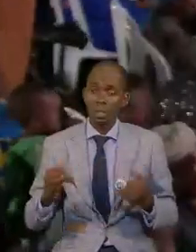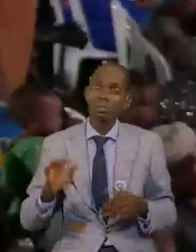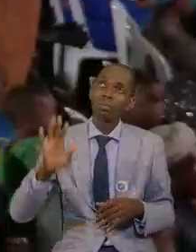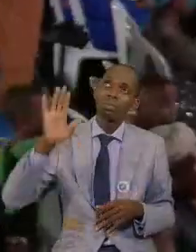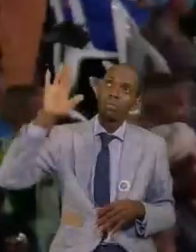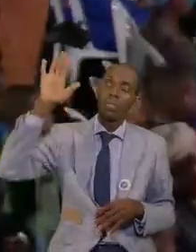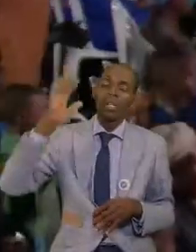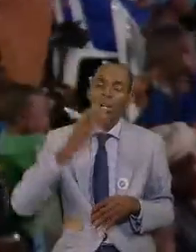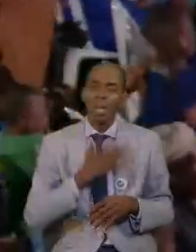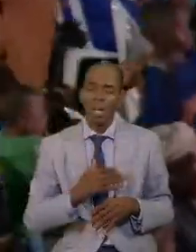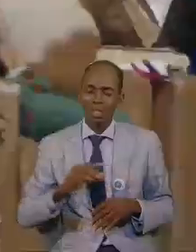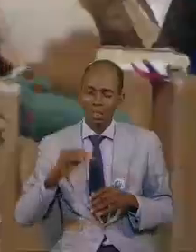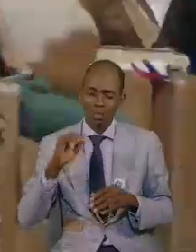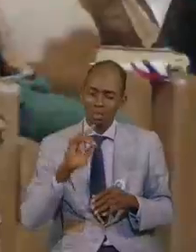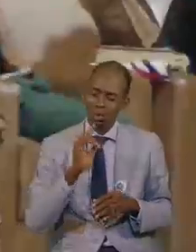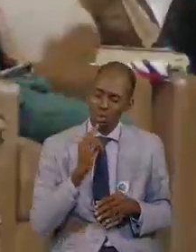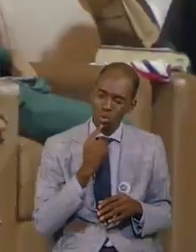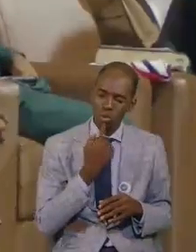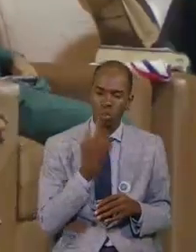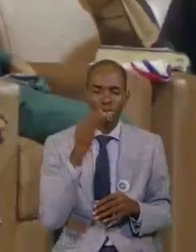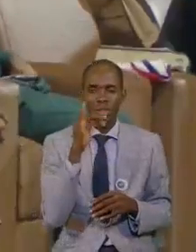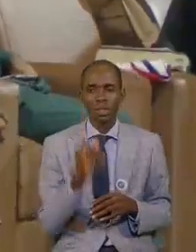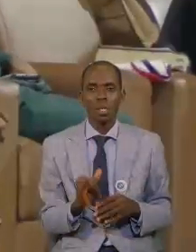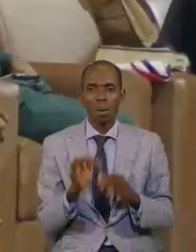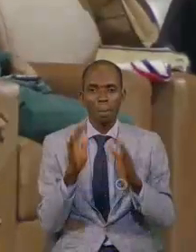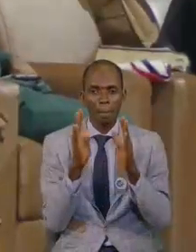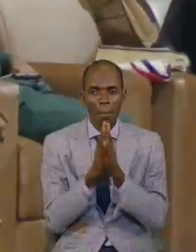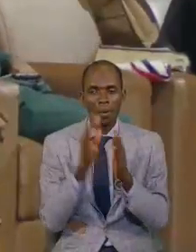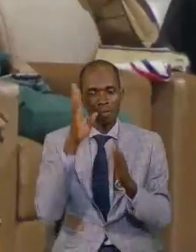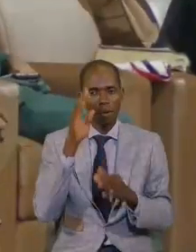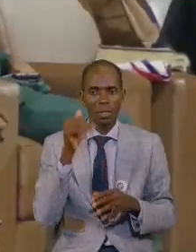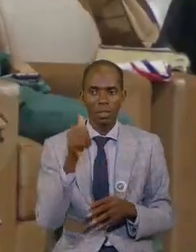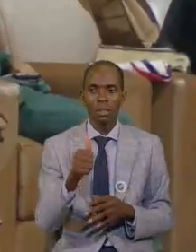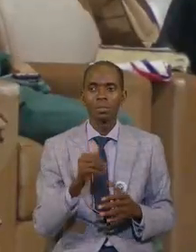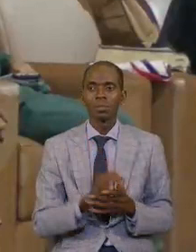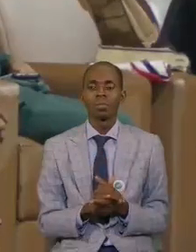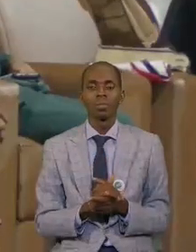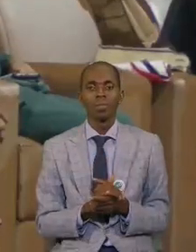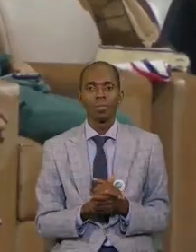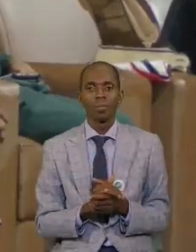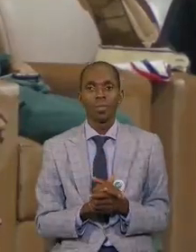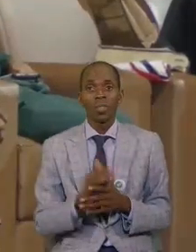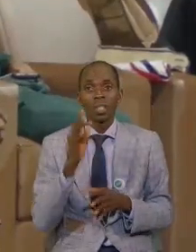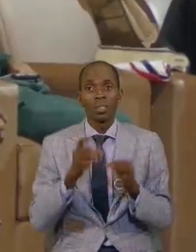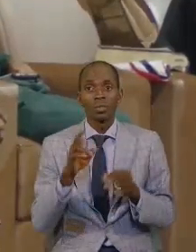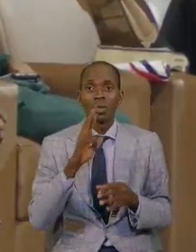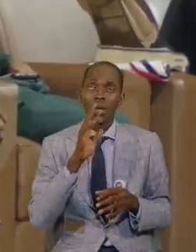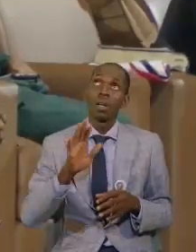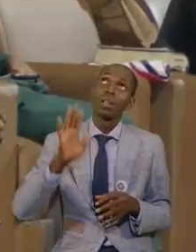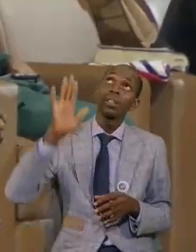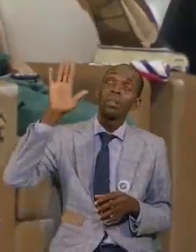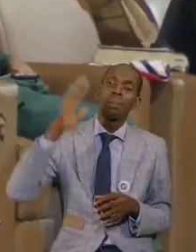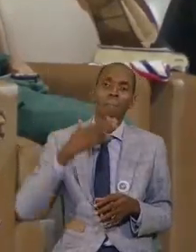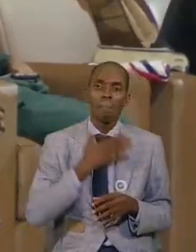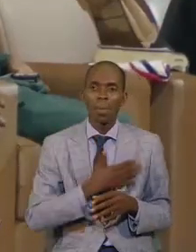seriously, commit yourself to the Lord. If you're raising up your hand, please stand up